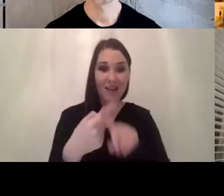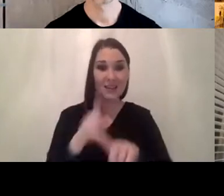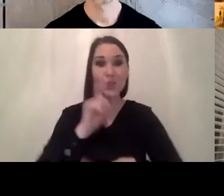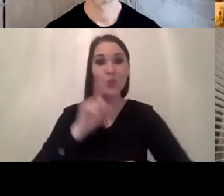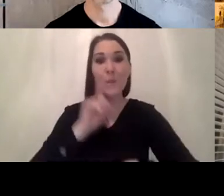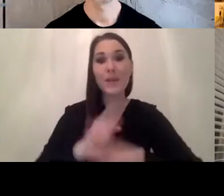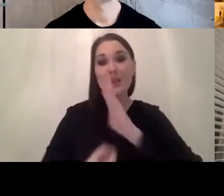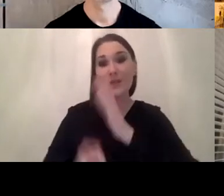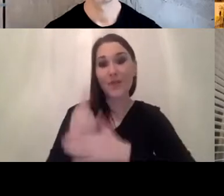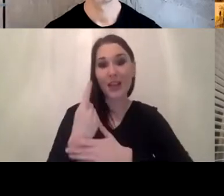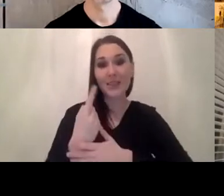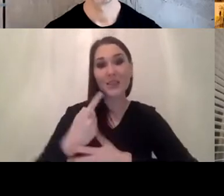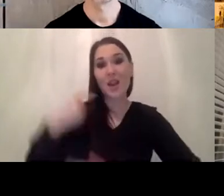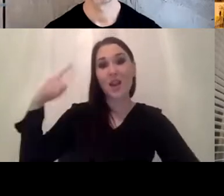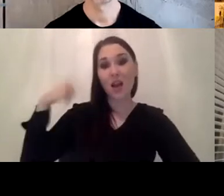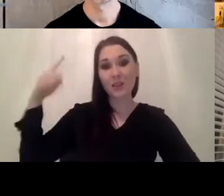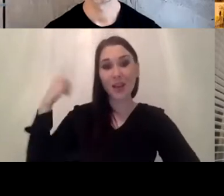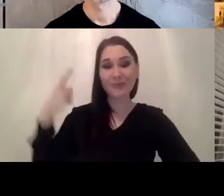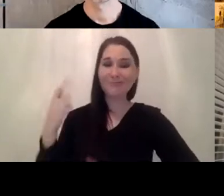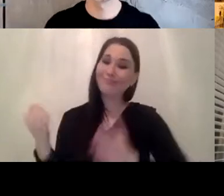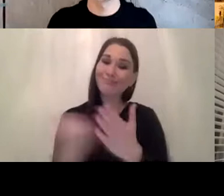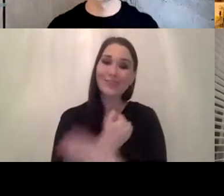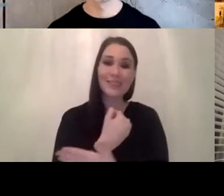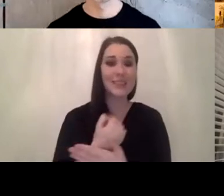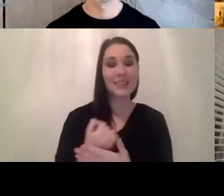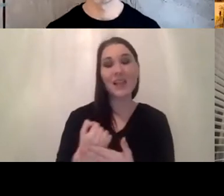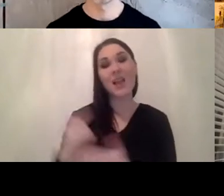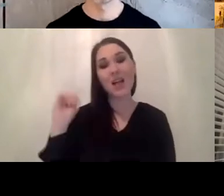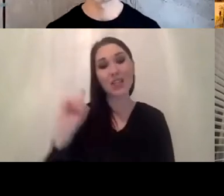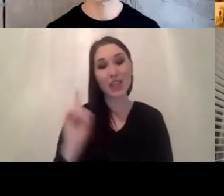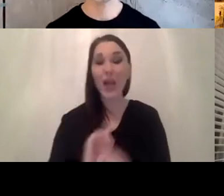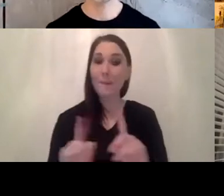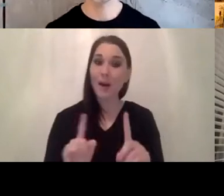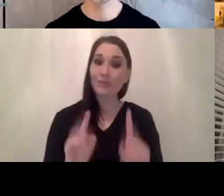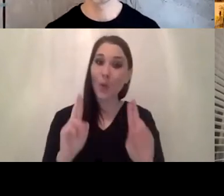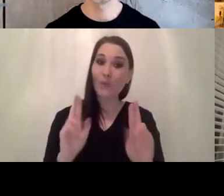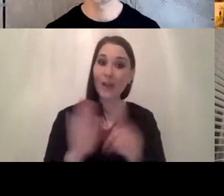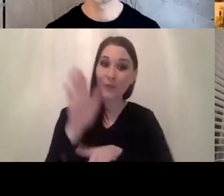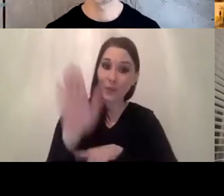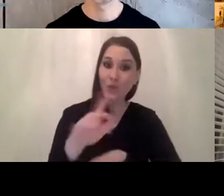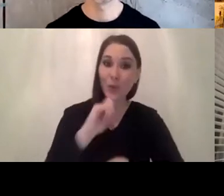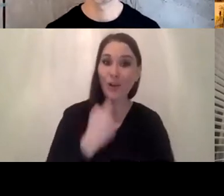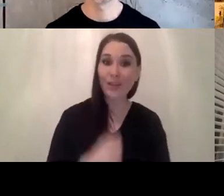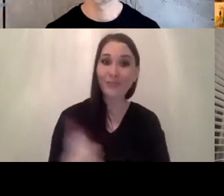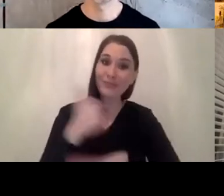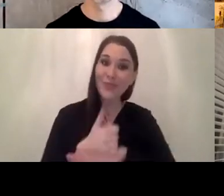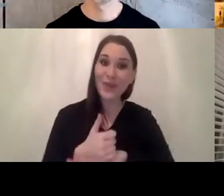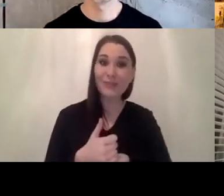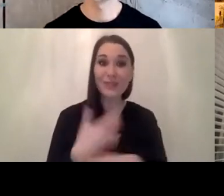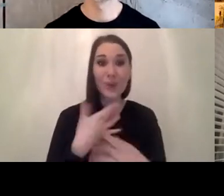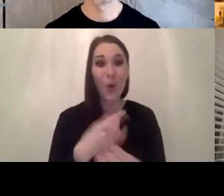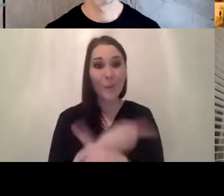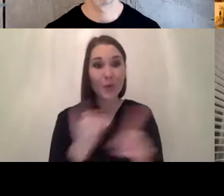ahead end of last year as normal, but I'm hoping we'll get that up and running again in the future. So hope everyone has a good